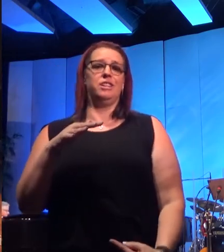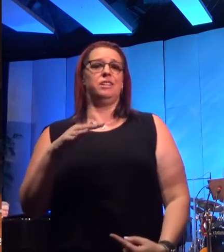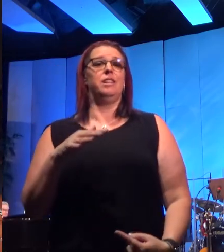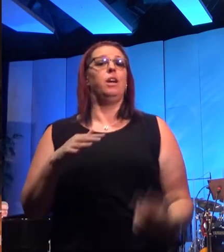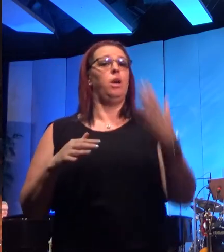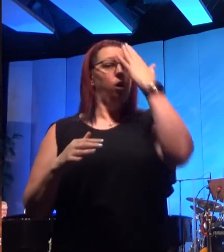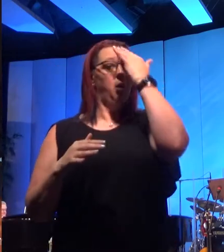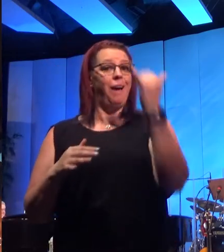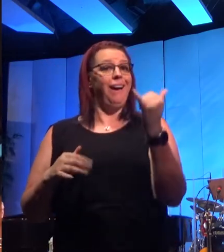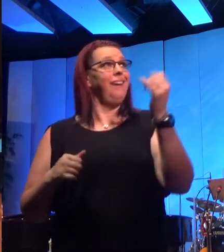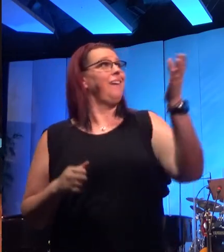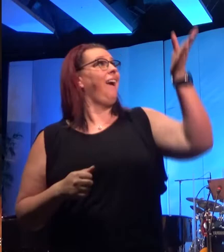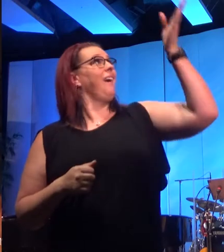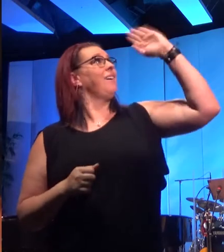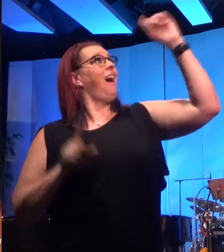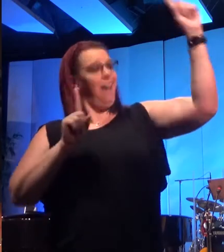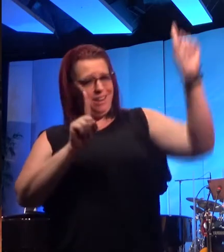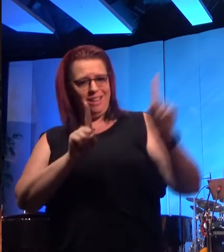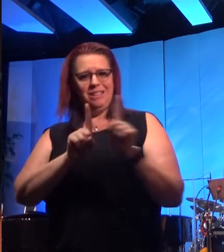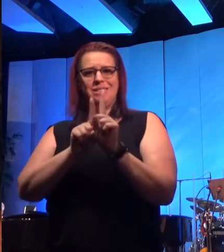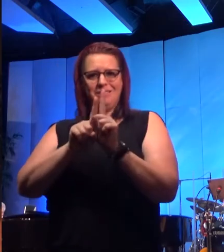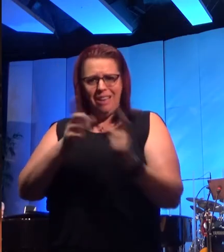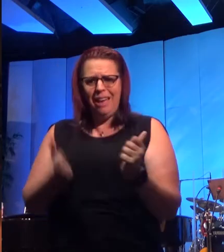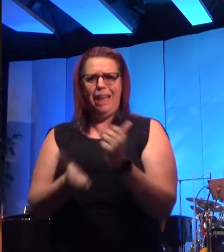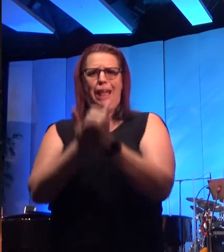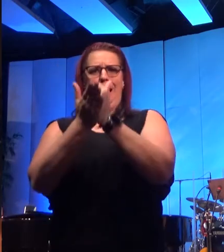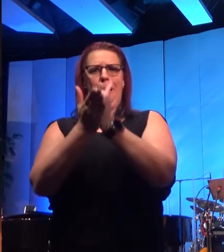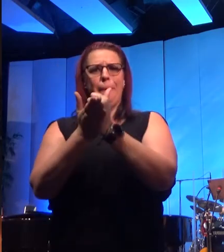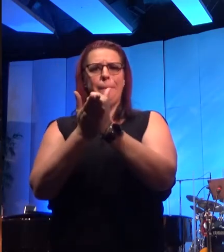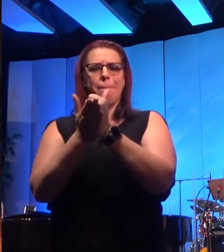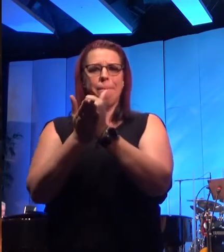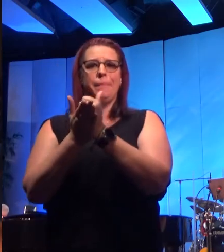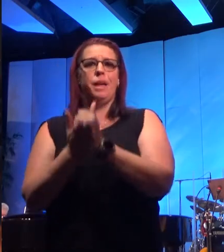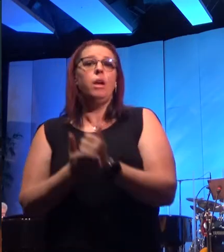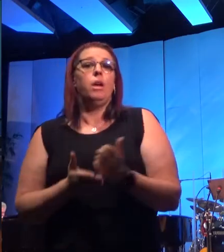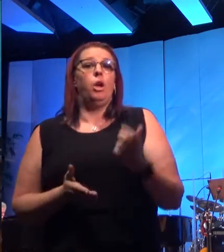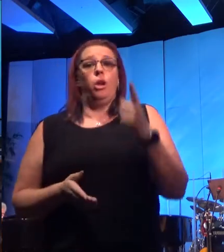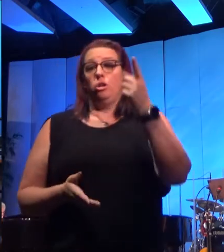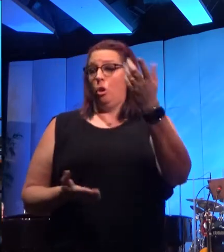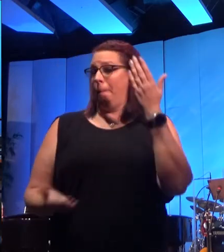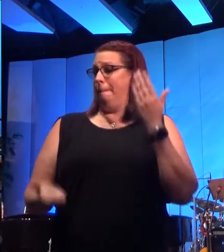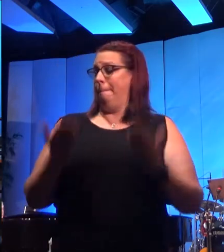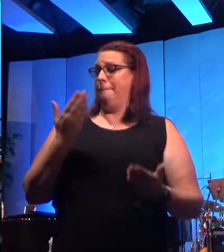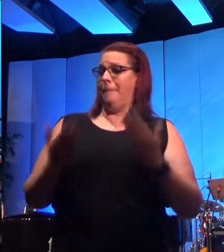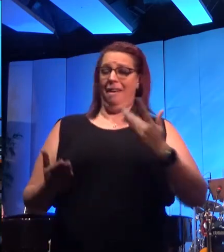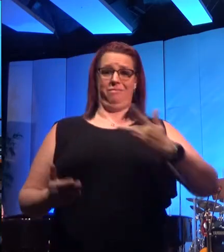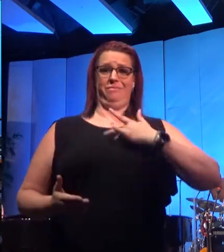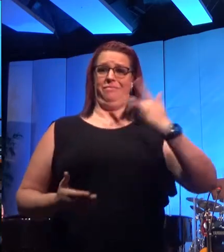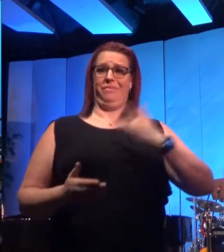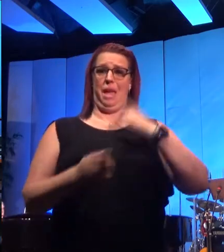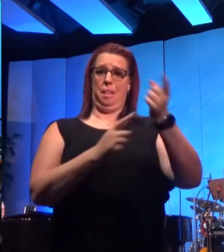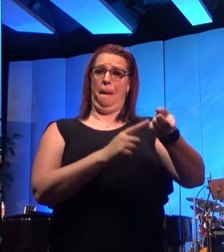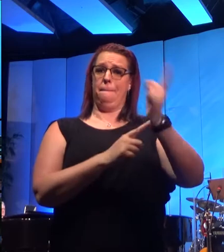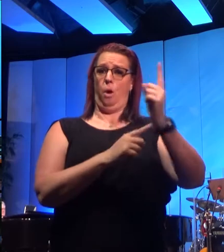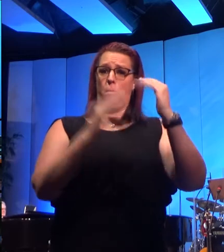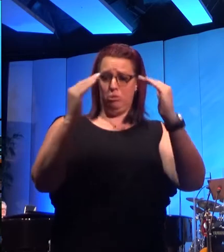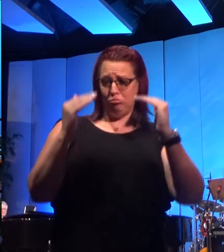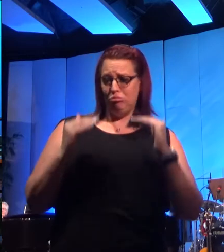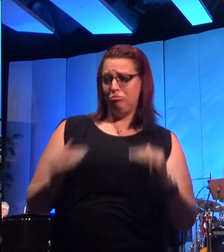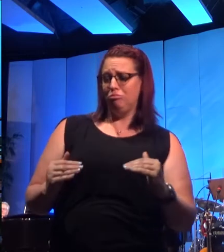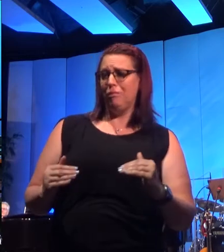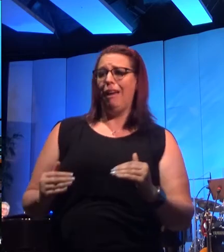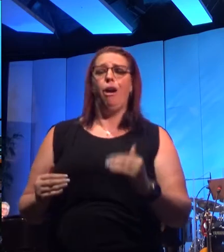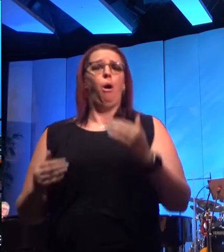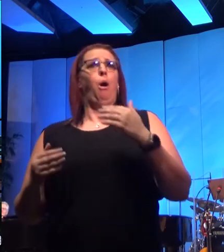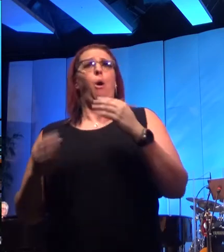'Cause God is holding you around. You might be down for a moment, feeling like